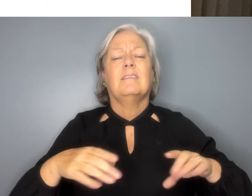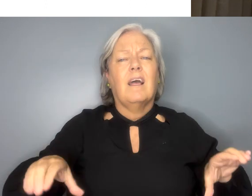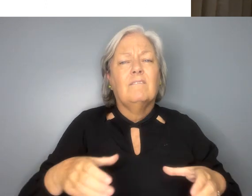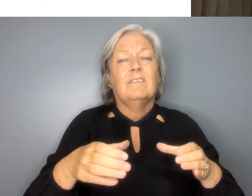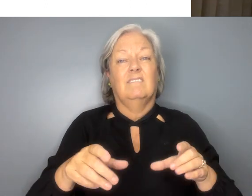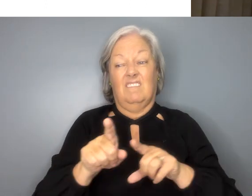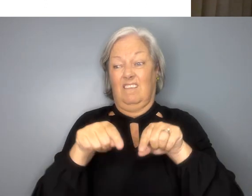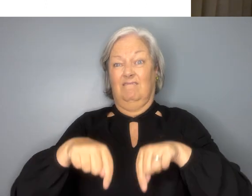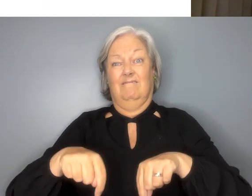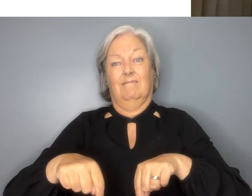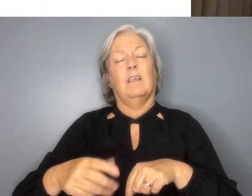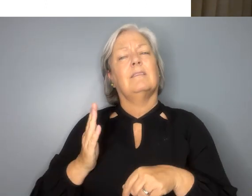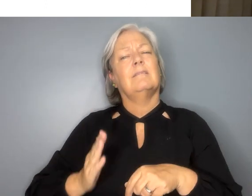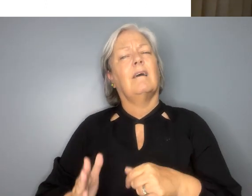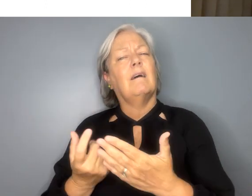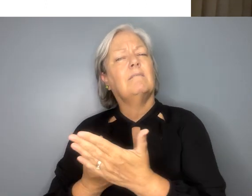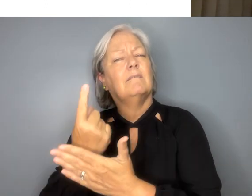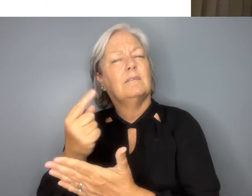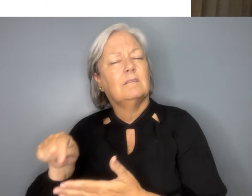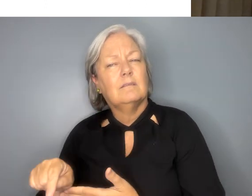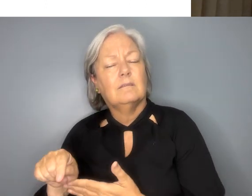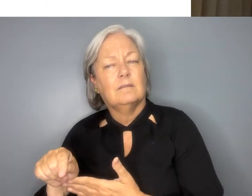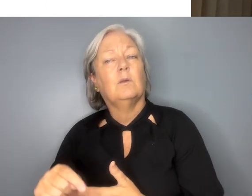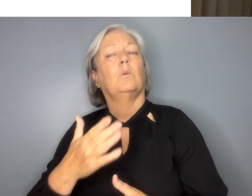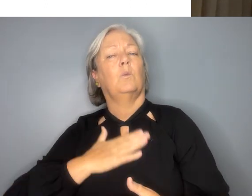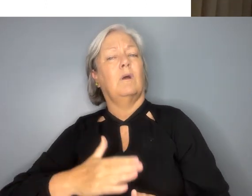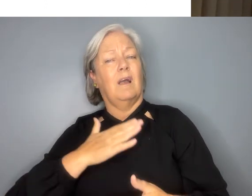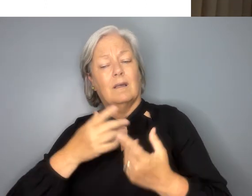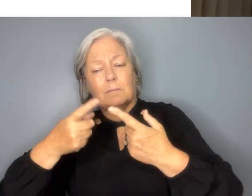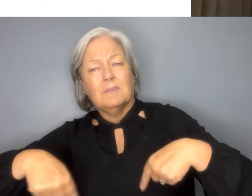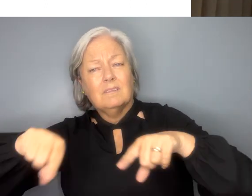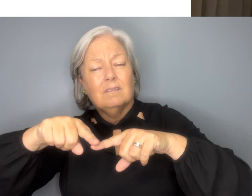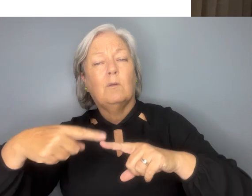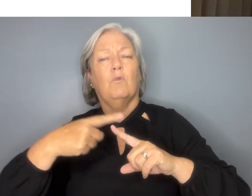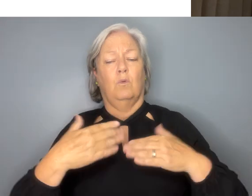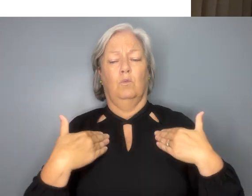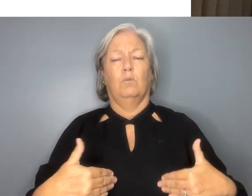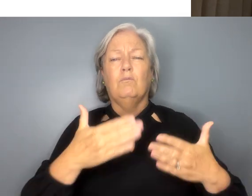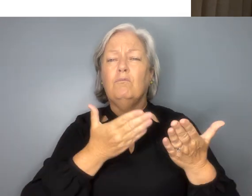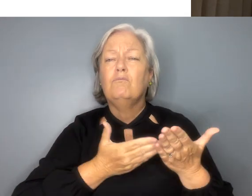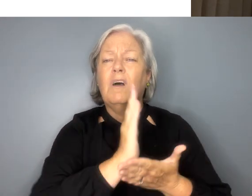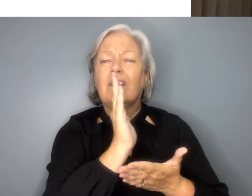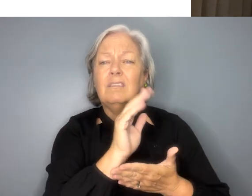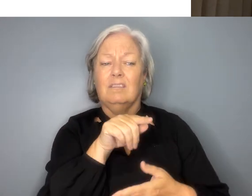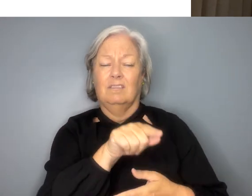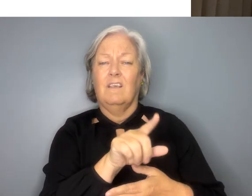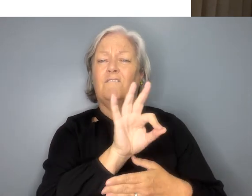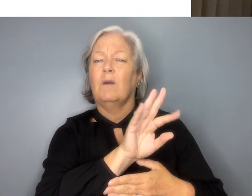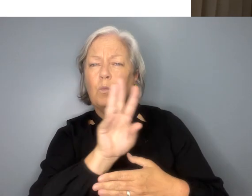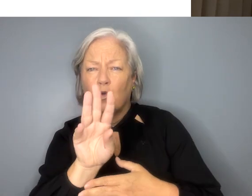activities such as this side event today, will enable our committee and the broader human rights